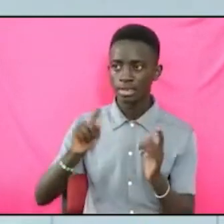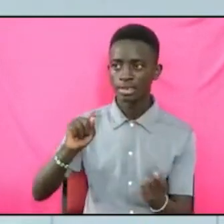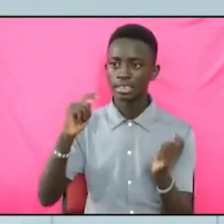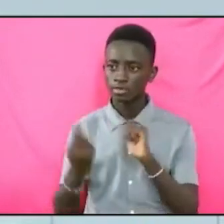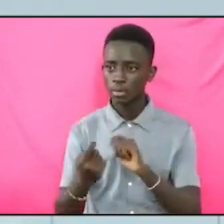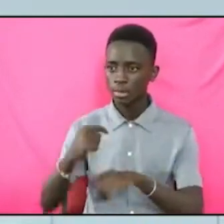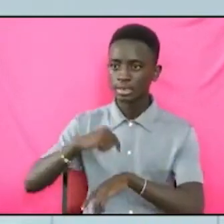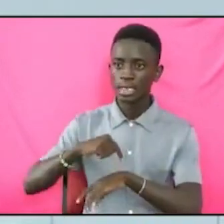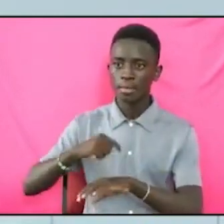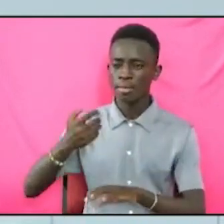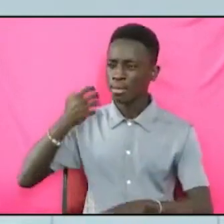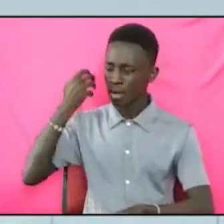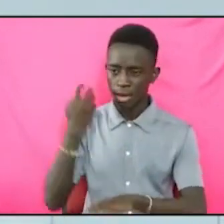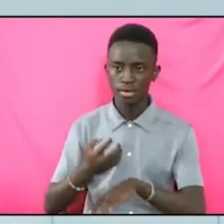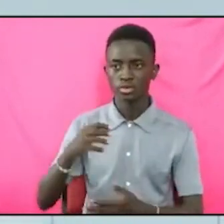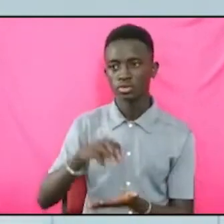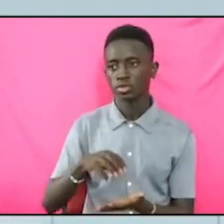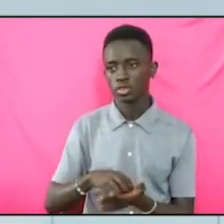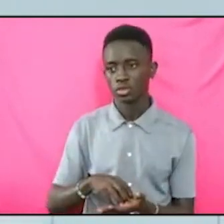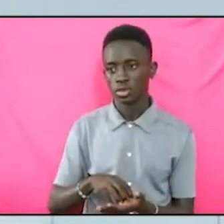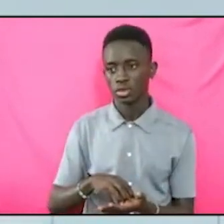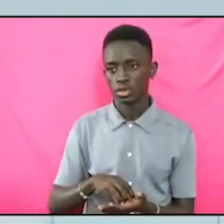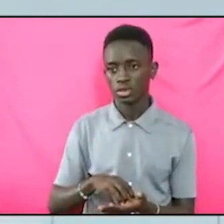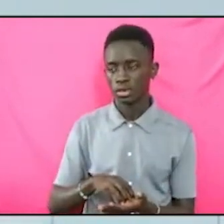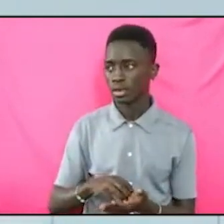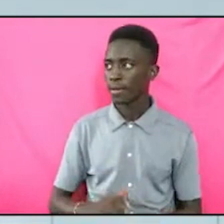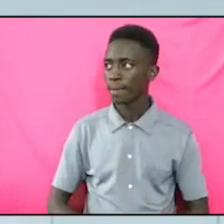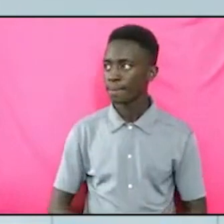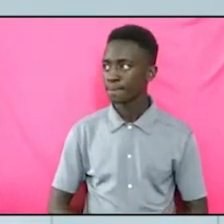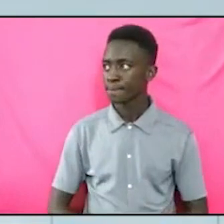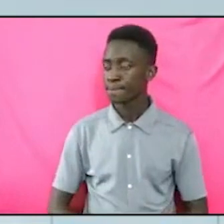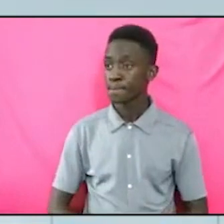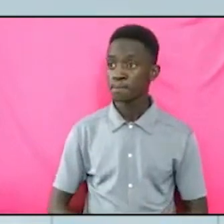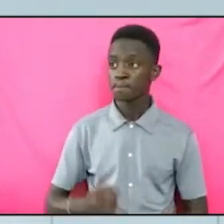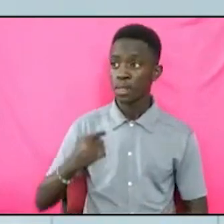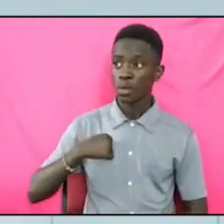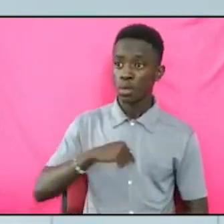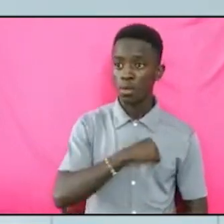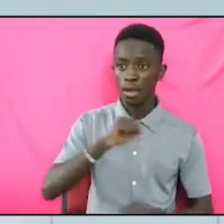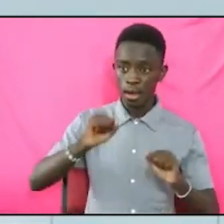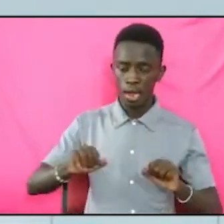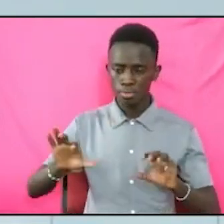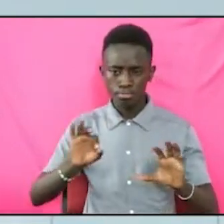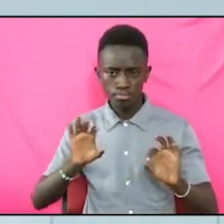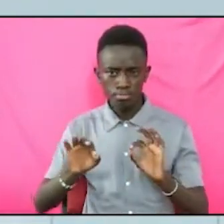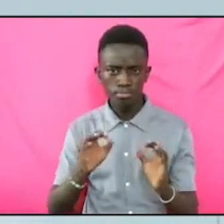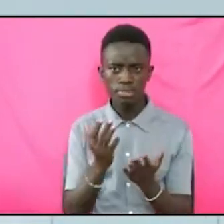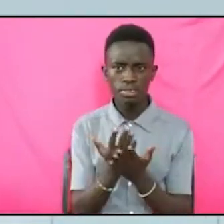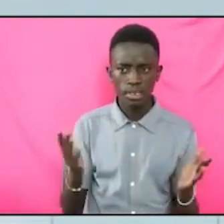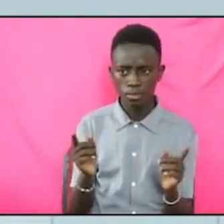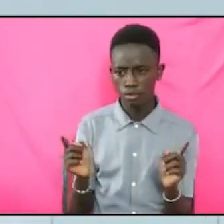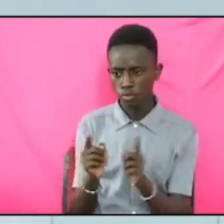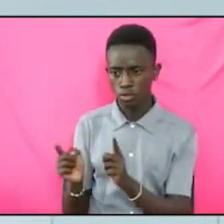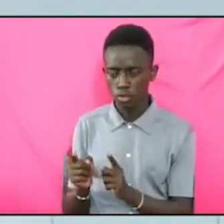situations. Even in very difficult situations. We can only pick a few fragments together and try to figure out her